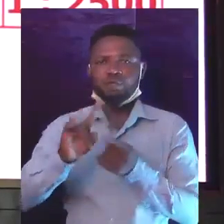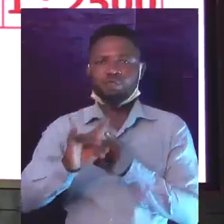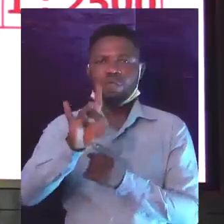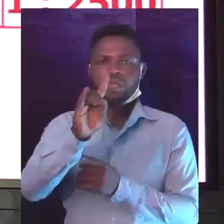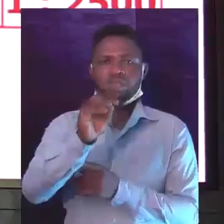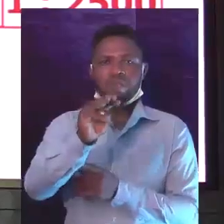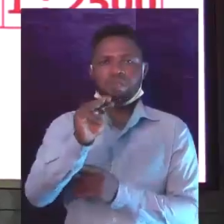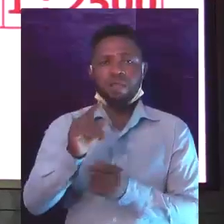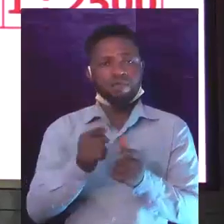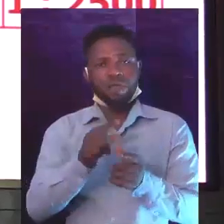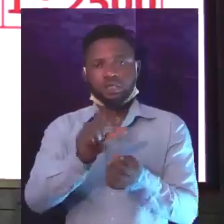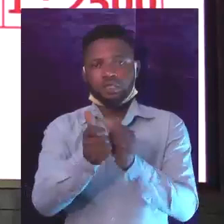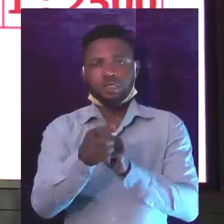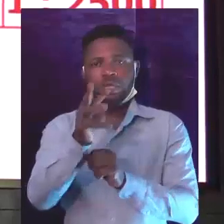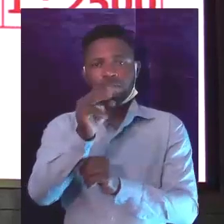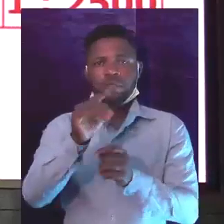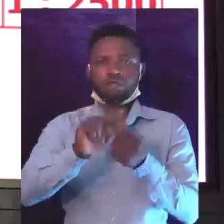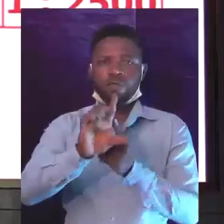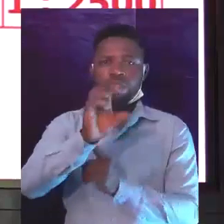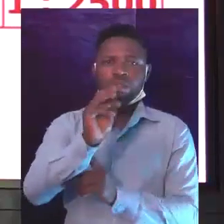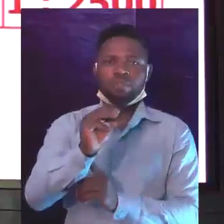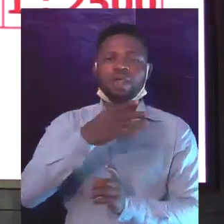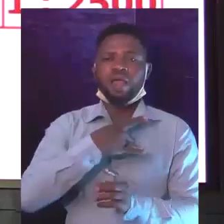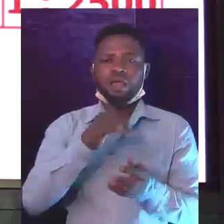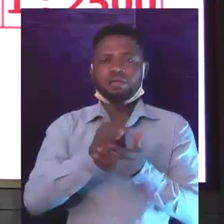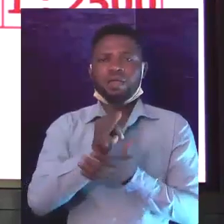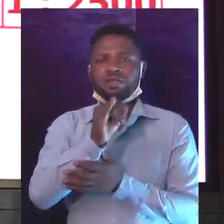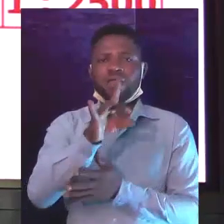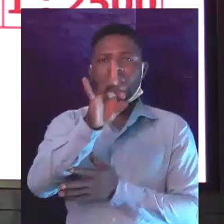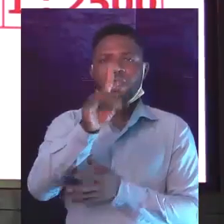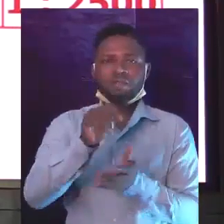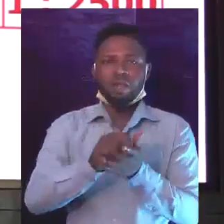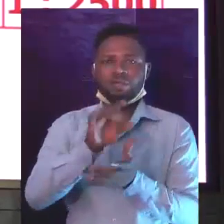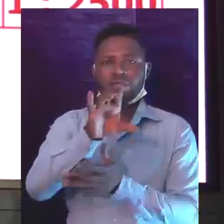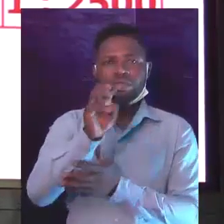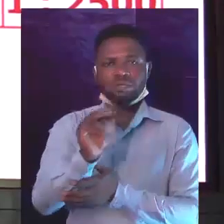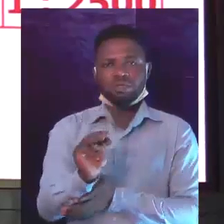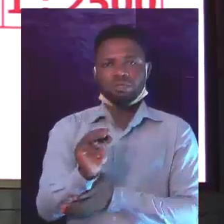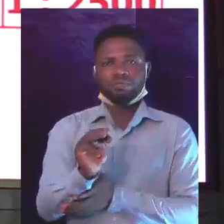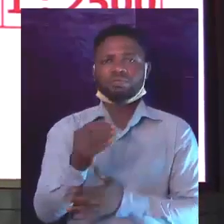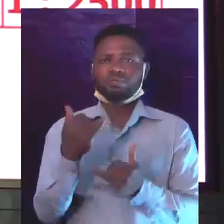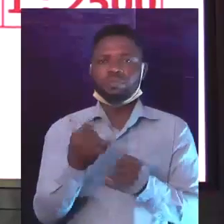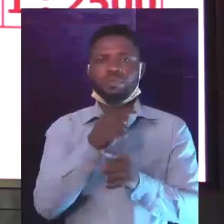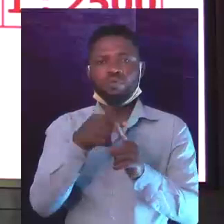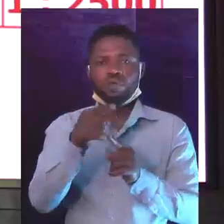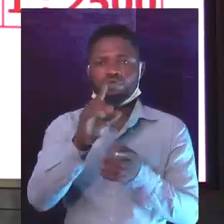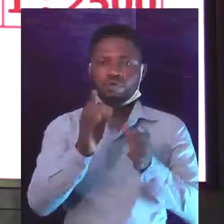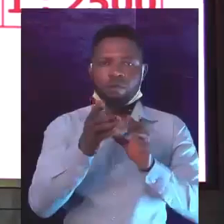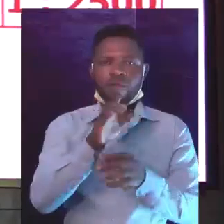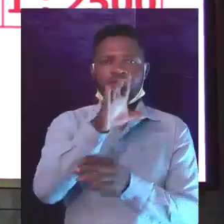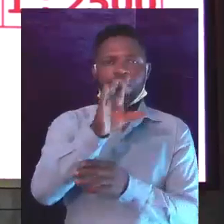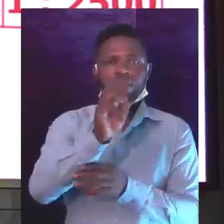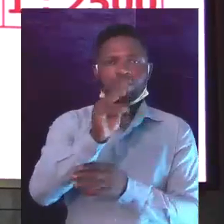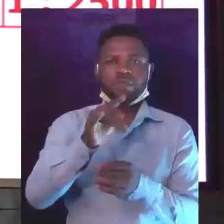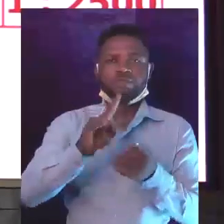meters. First, we change 80 meters to centimeters, and that is 8,000 centimeters. Now, when you compare 5 centimeters to